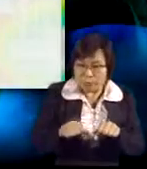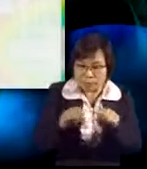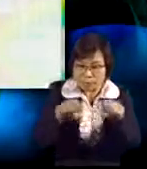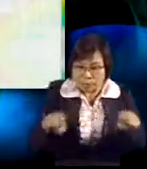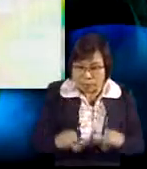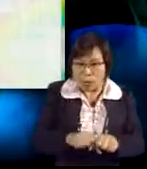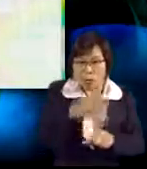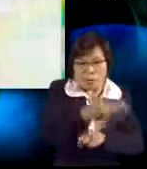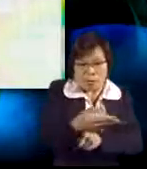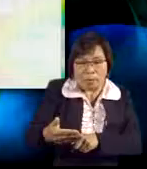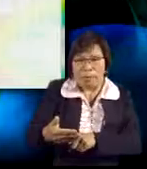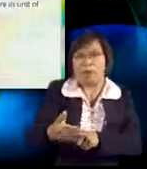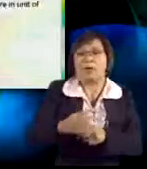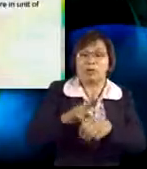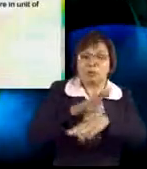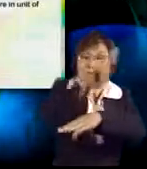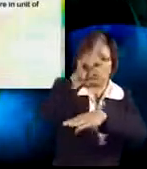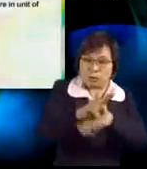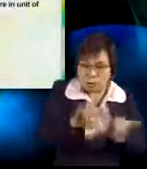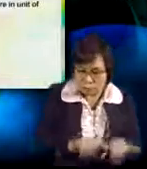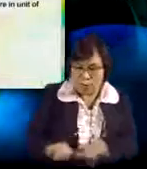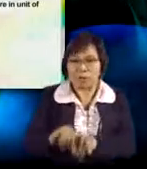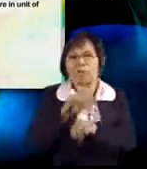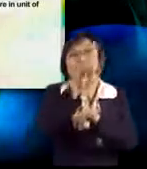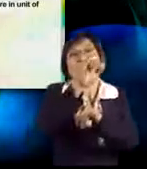occupies. It is measured in units of cubic.